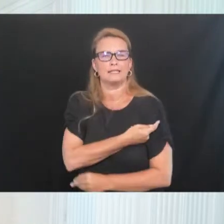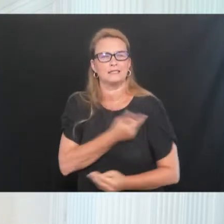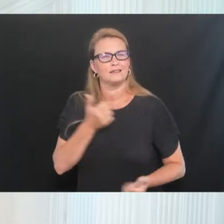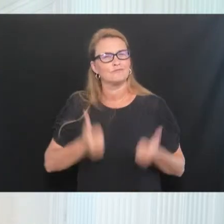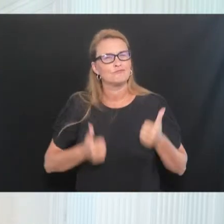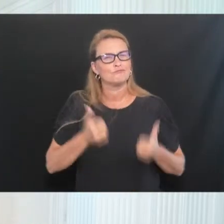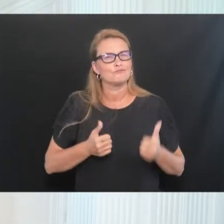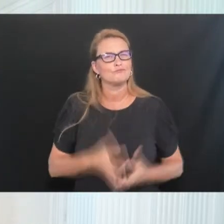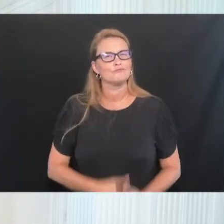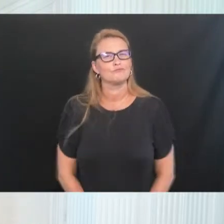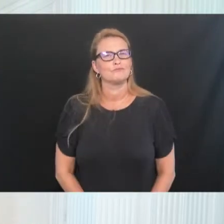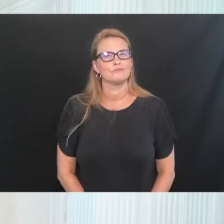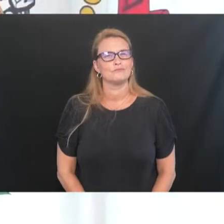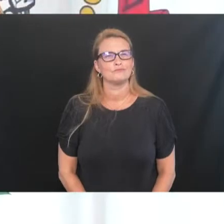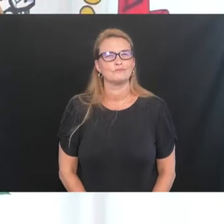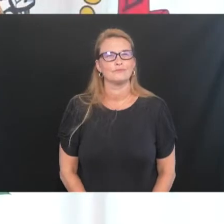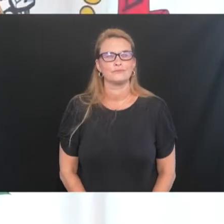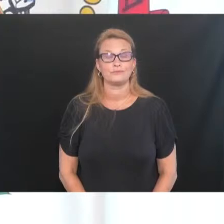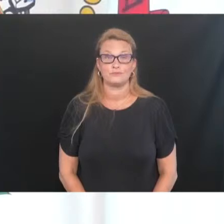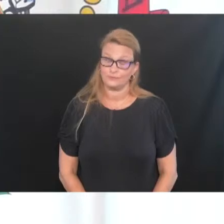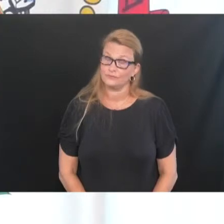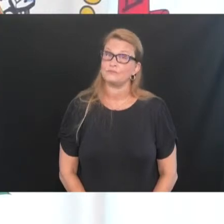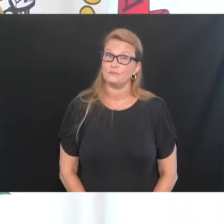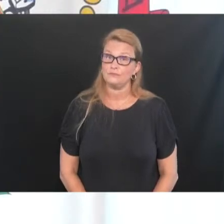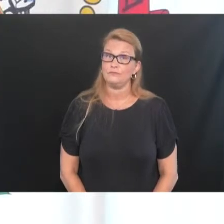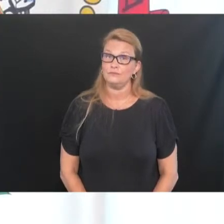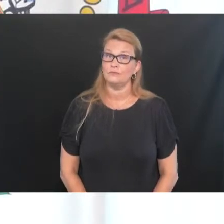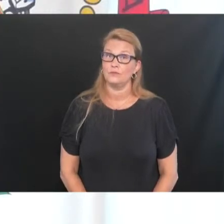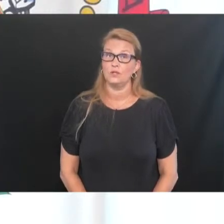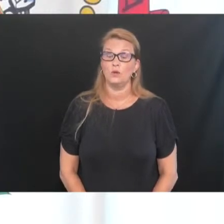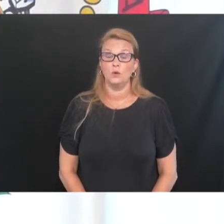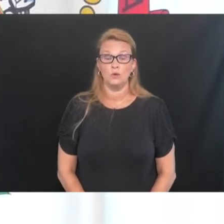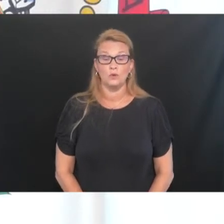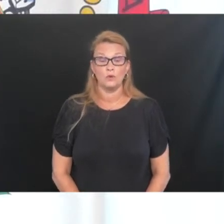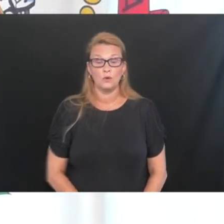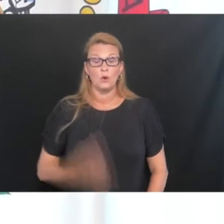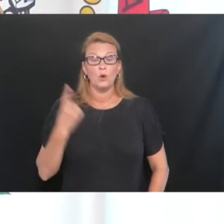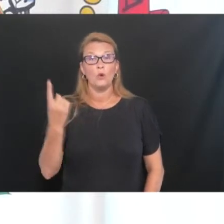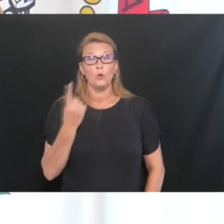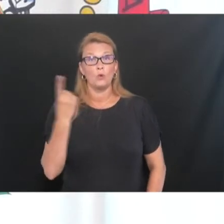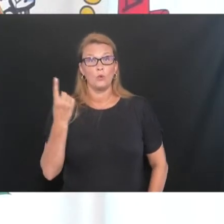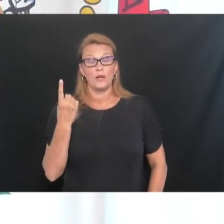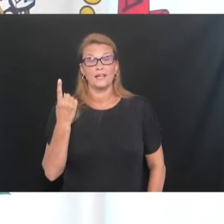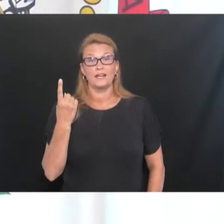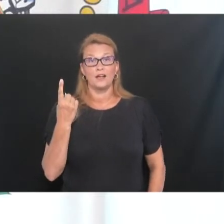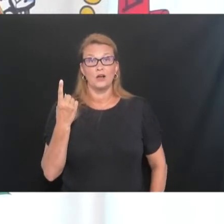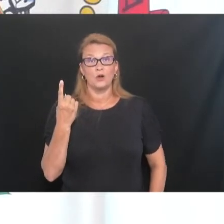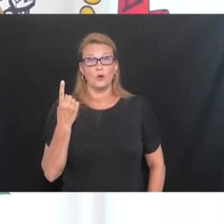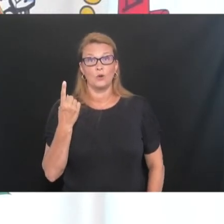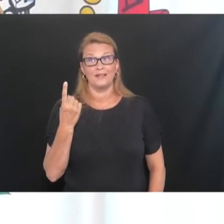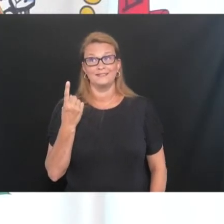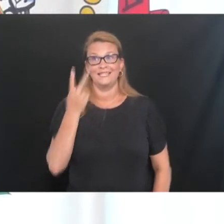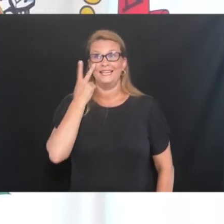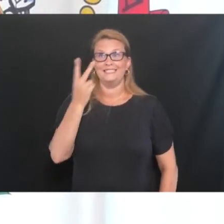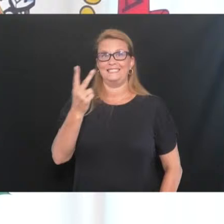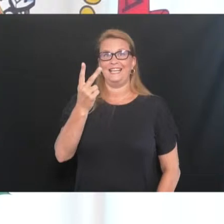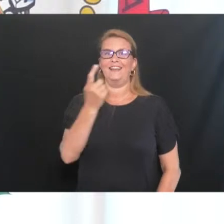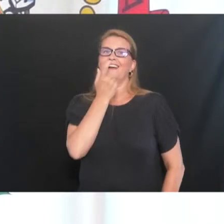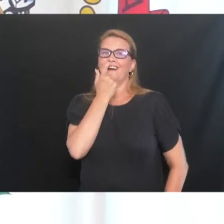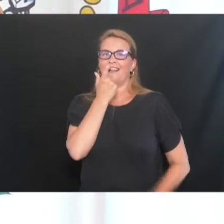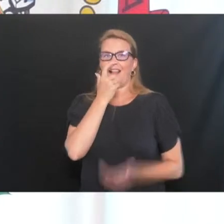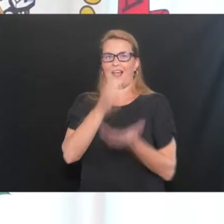Well, Kenny, you know, here's one thing. We can always look at a glass half empty rather than